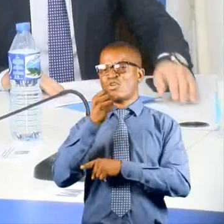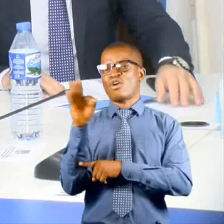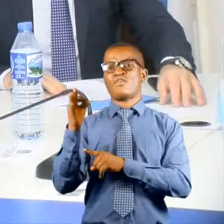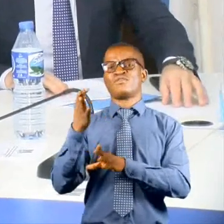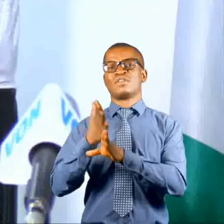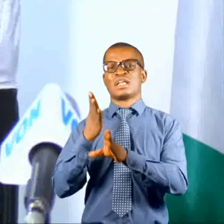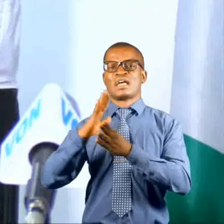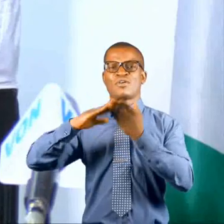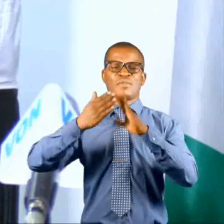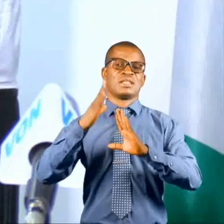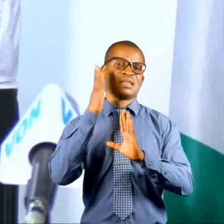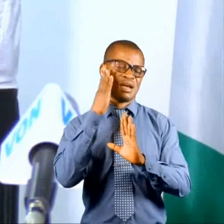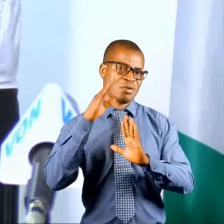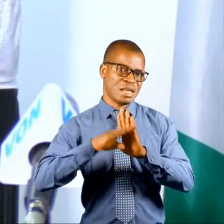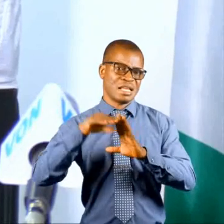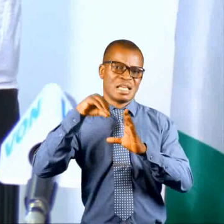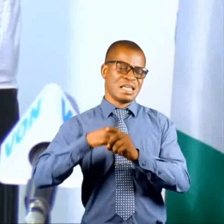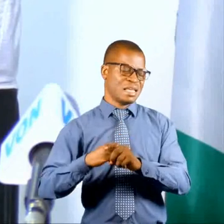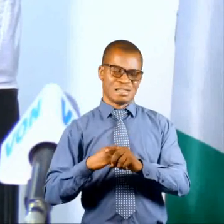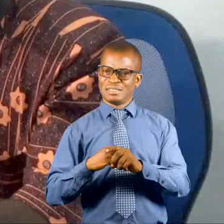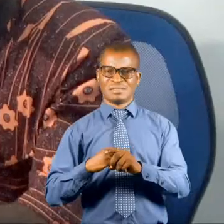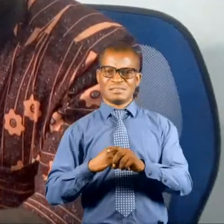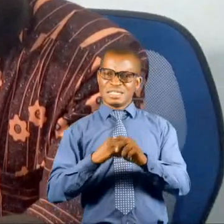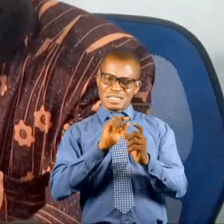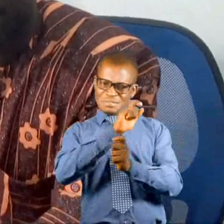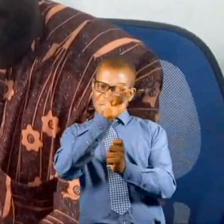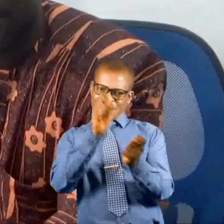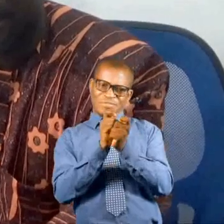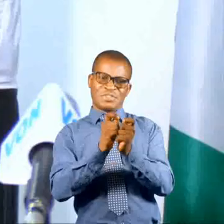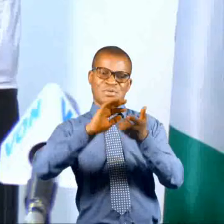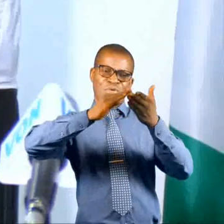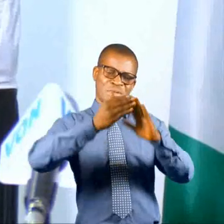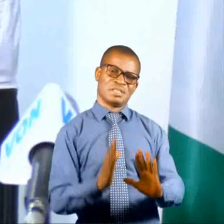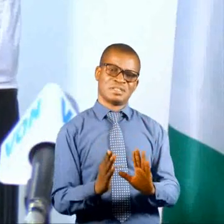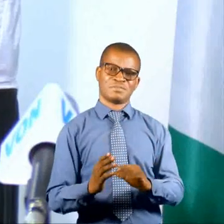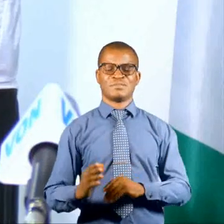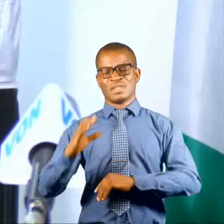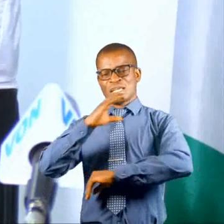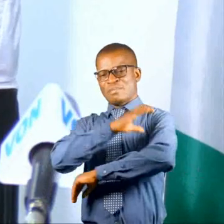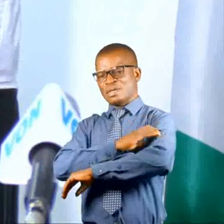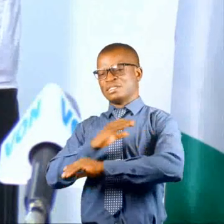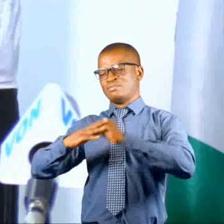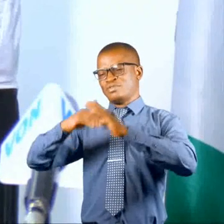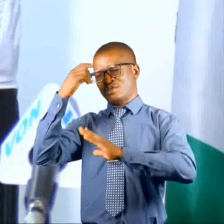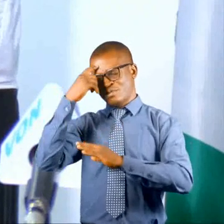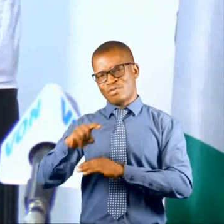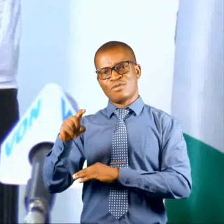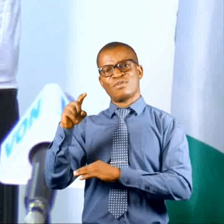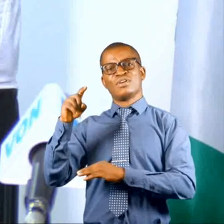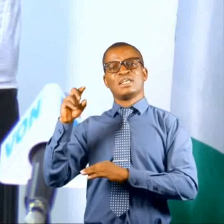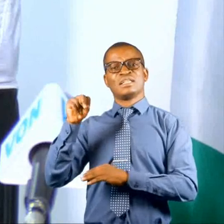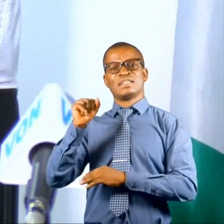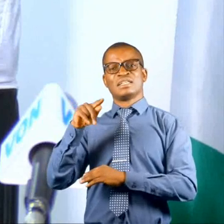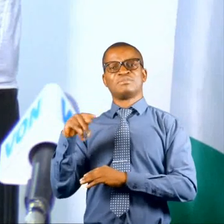will be offline community-based sensitization campaigns in endemic parts of the country, capacity building for NAPTIP public enlightenment